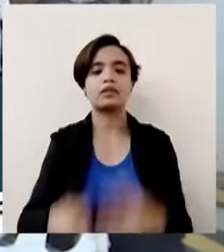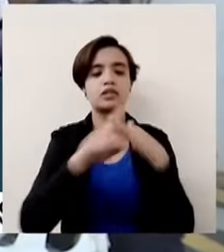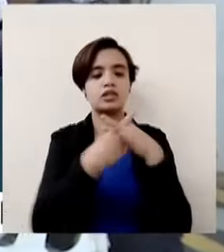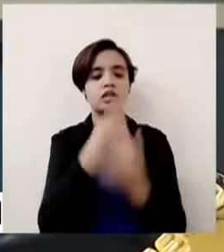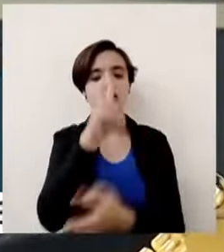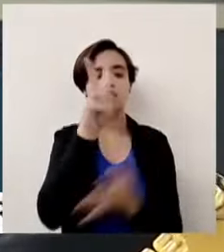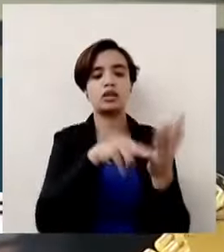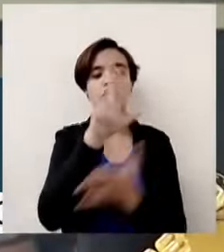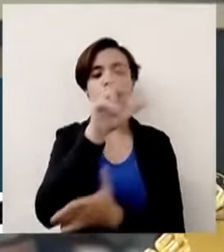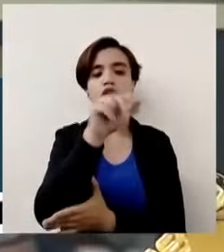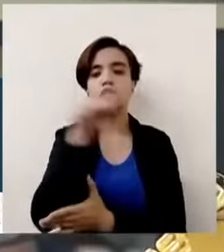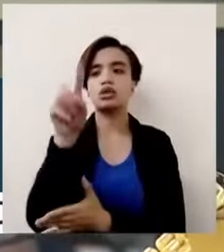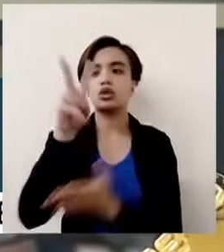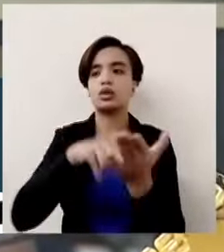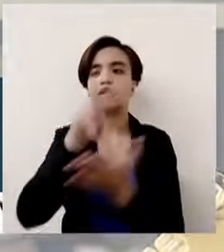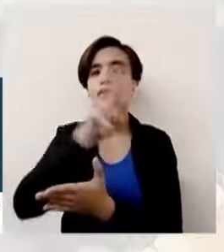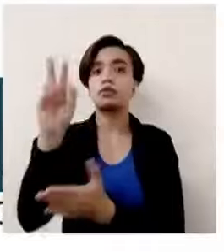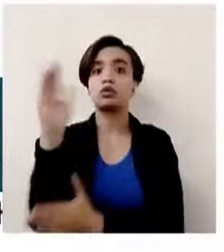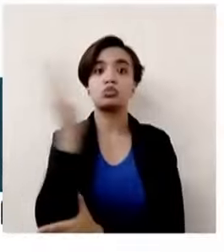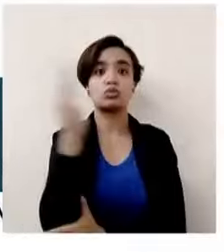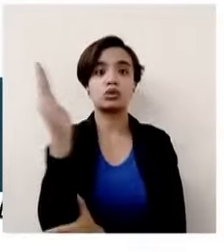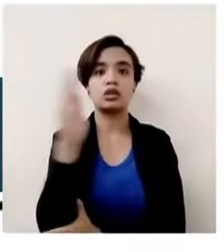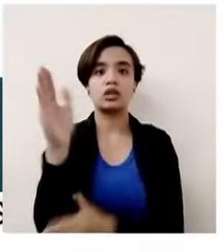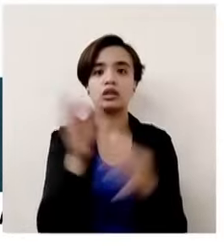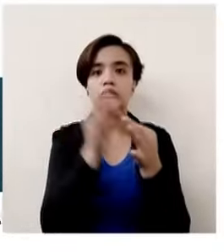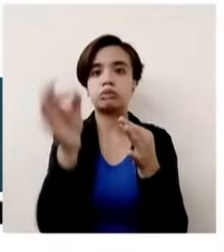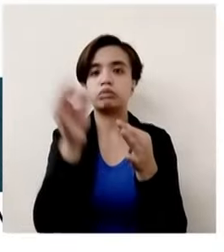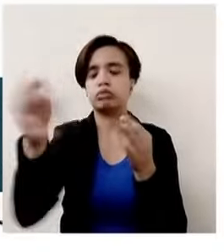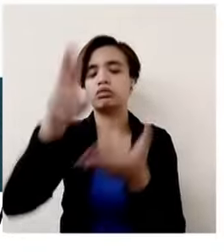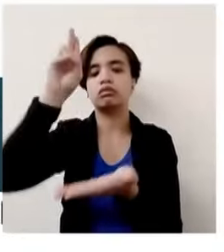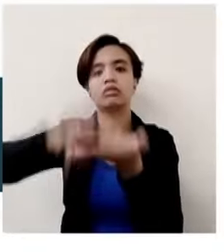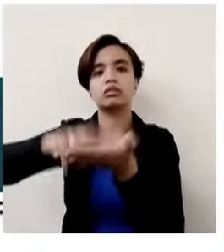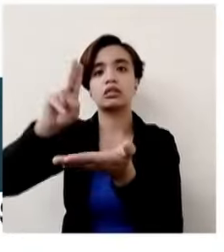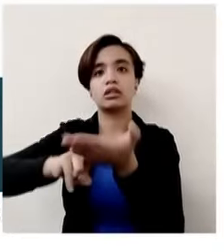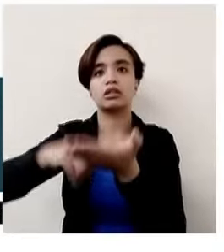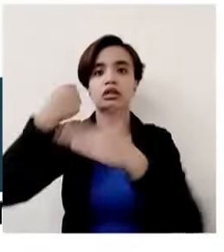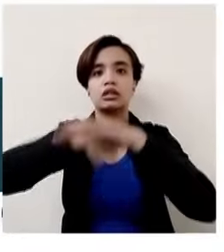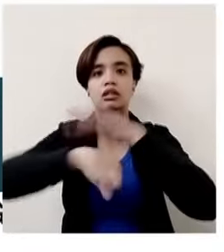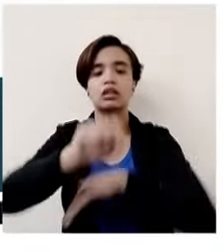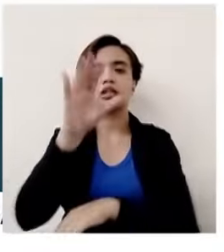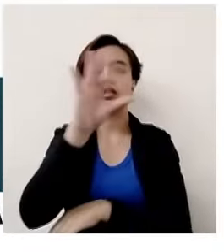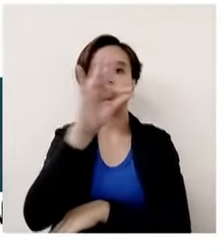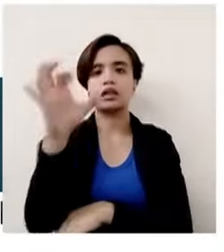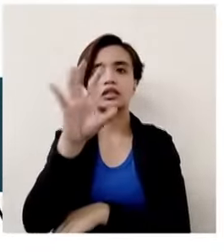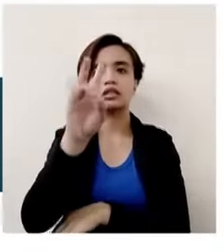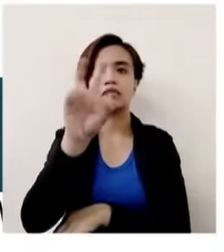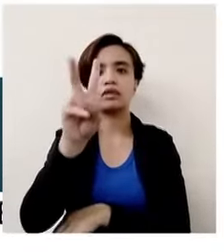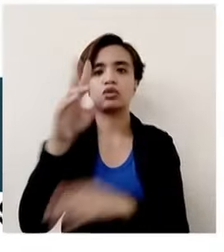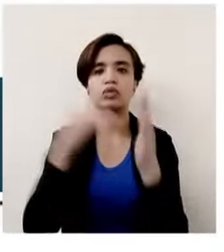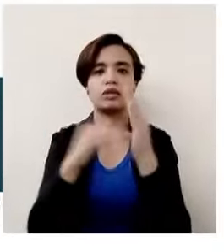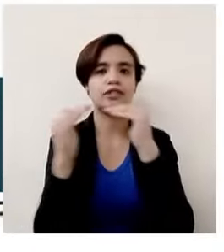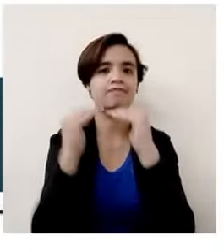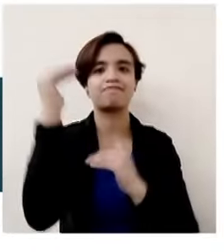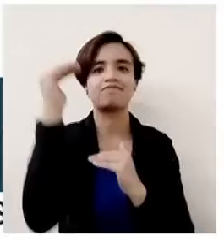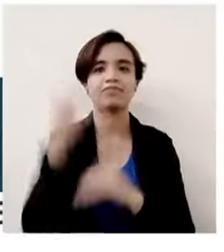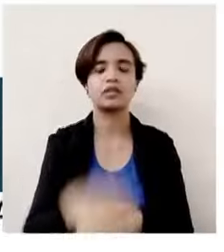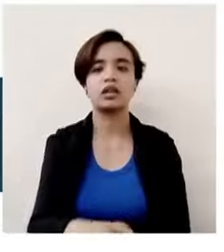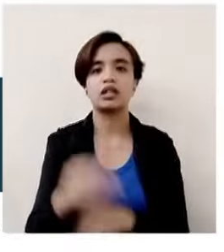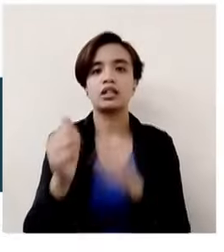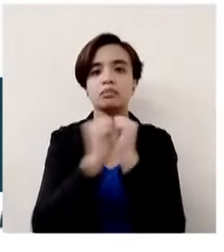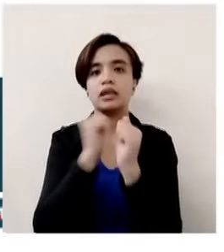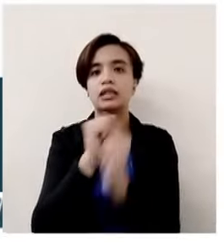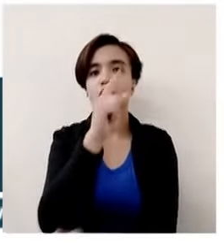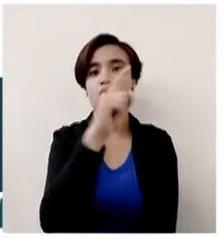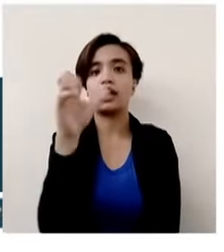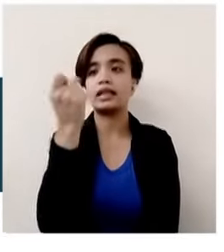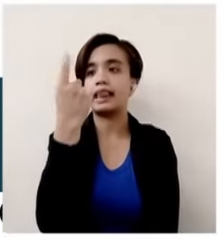the annual average delayed birth registration was more than 972,000. Of the 111 million Filipinos